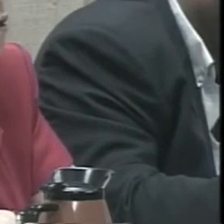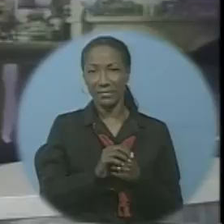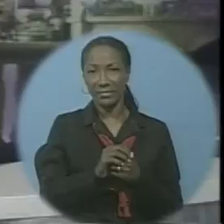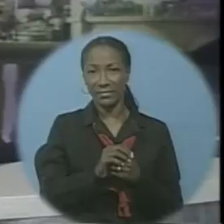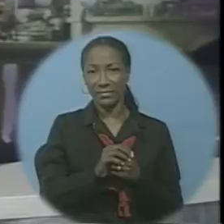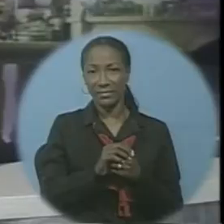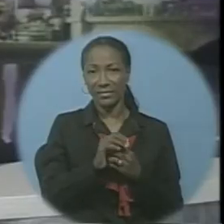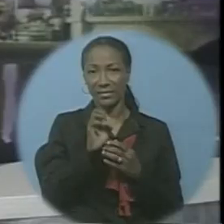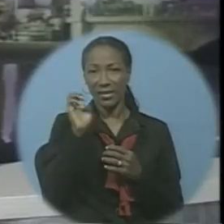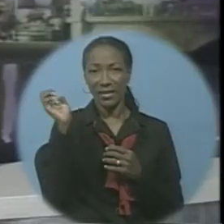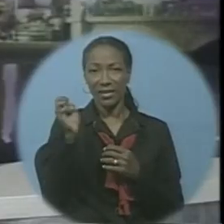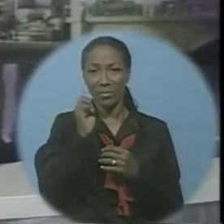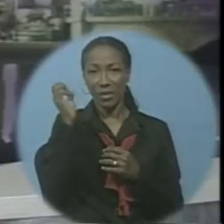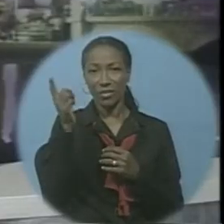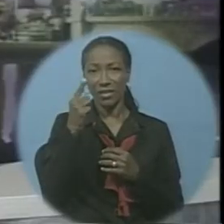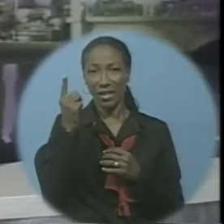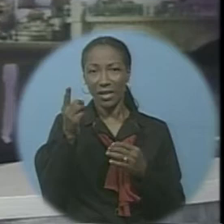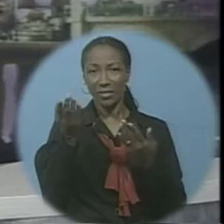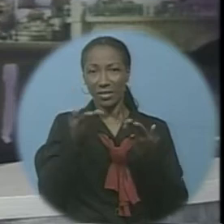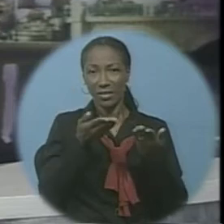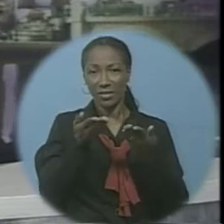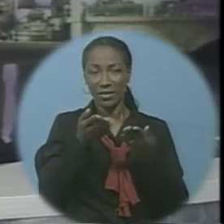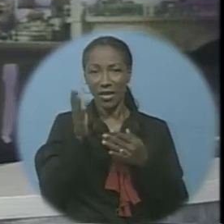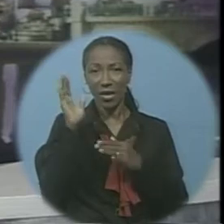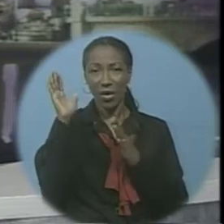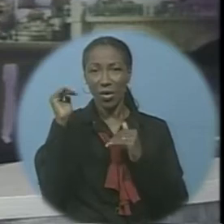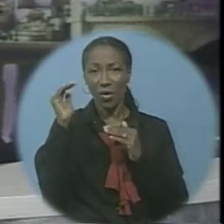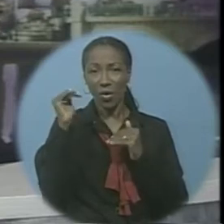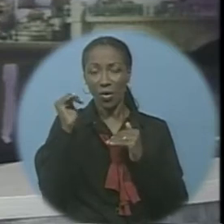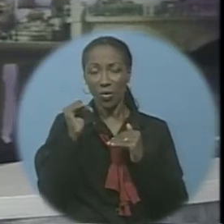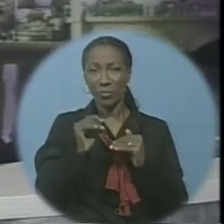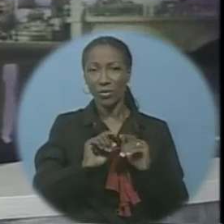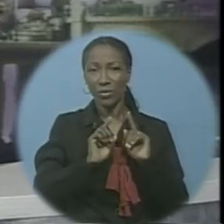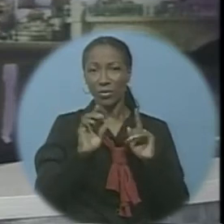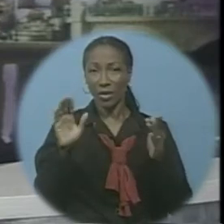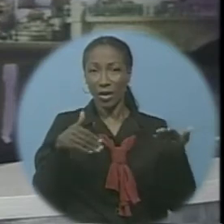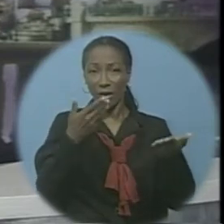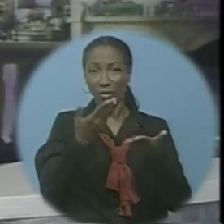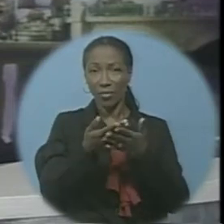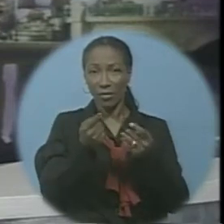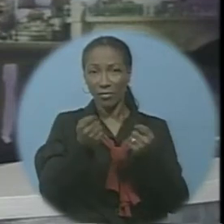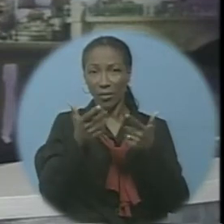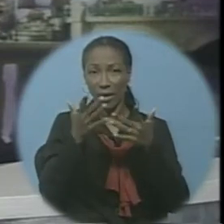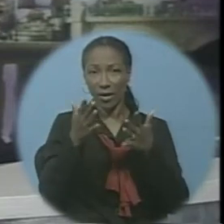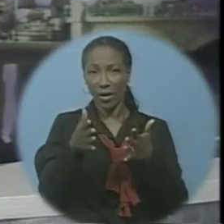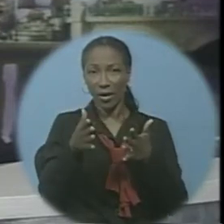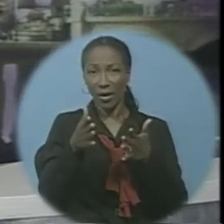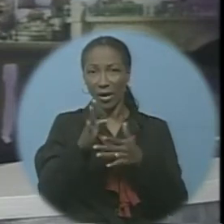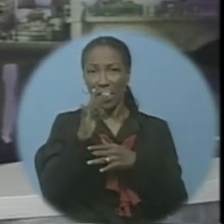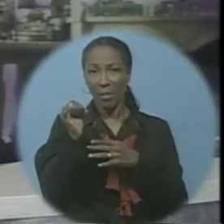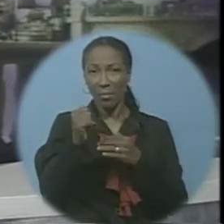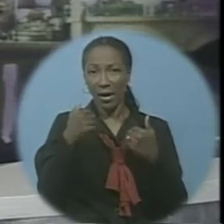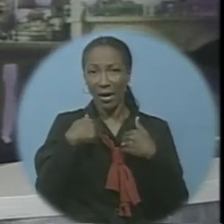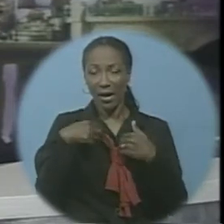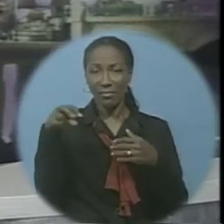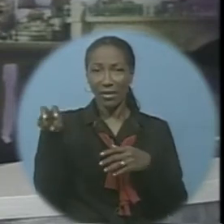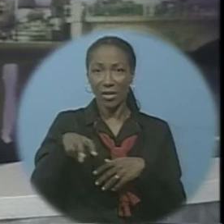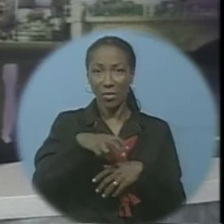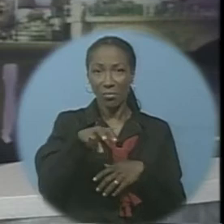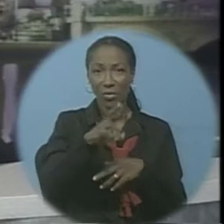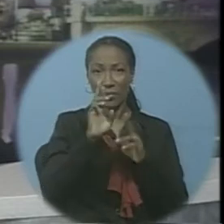haulers. The emergency ambulance service will be looking to get to patients quicker by establishing a roving response